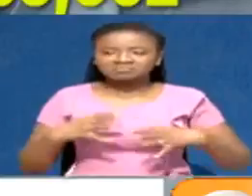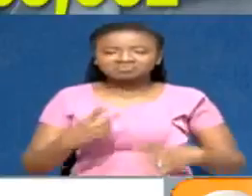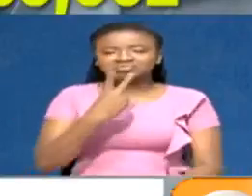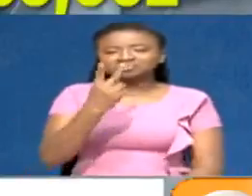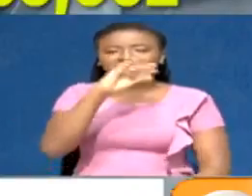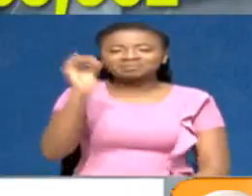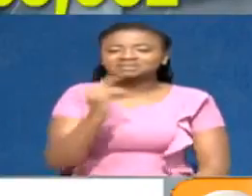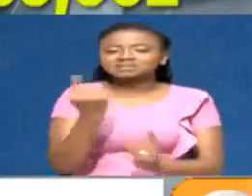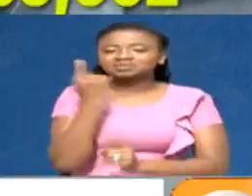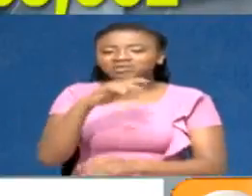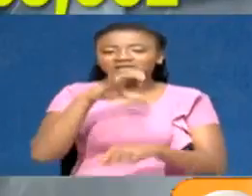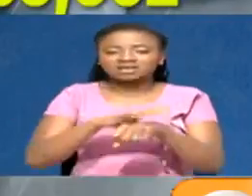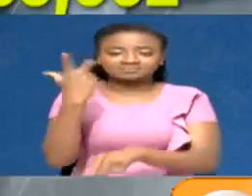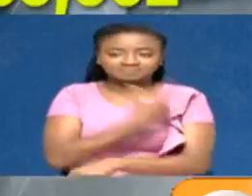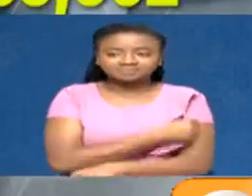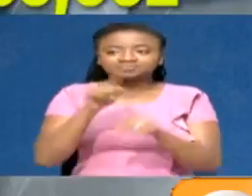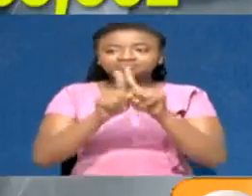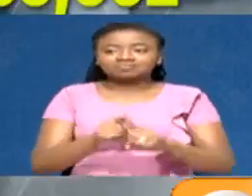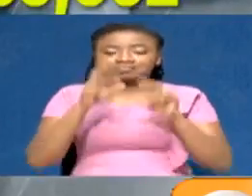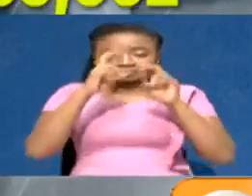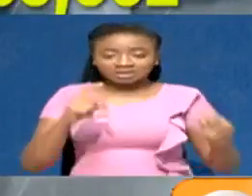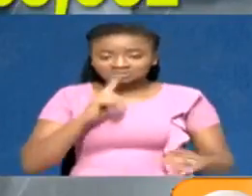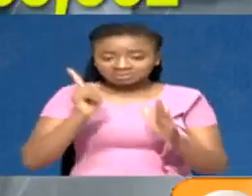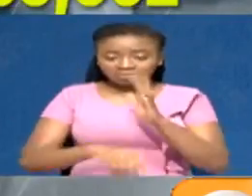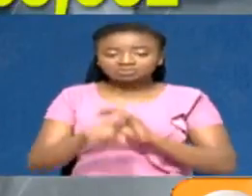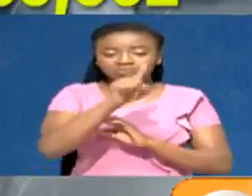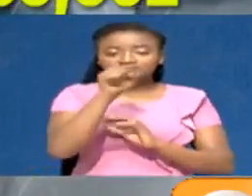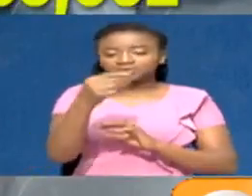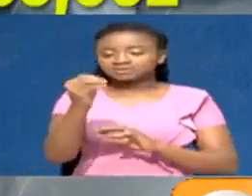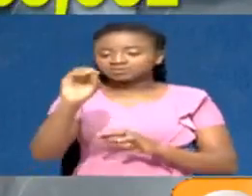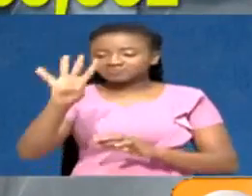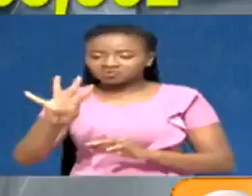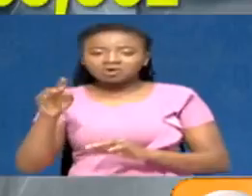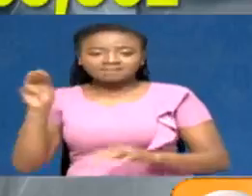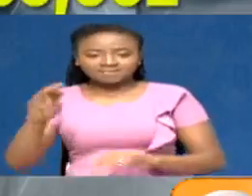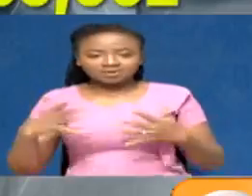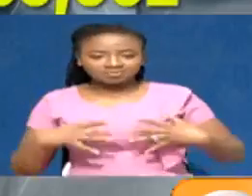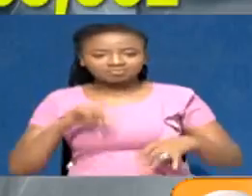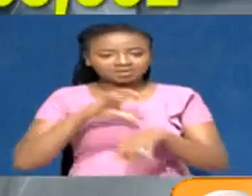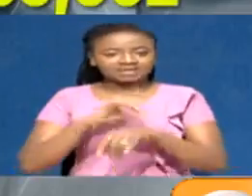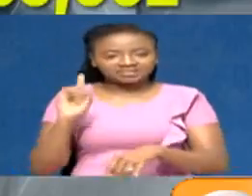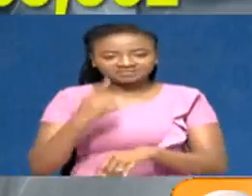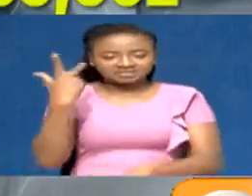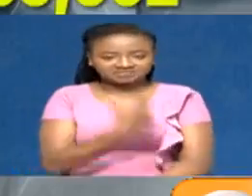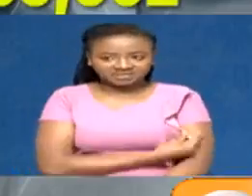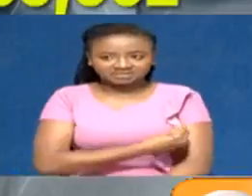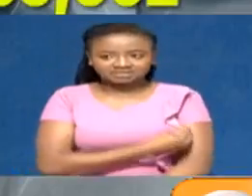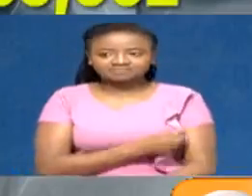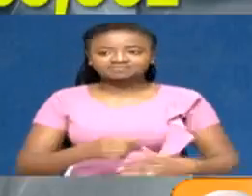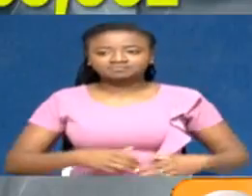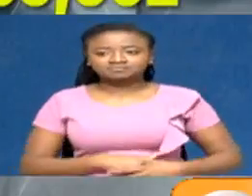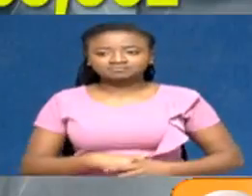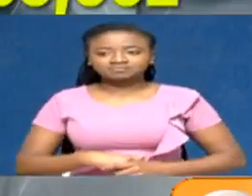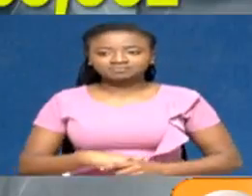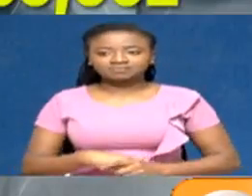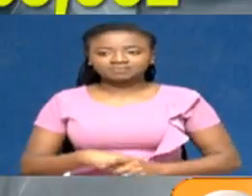been vaccinated. Statistics show that 1.04 million people have received the first dose of AstraZeneca jab. Of this,